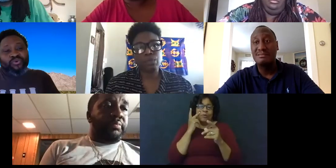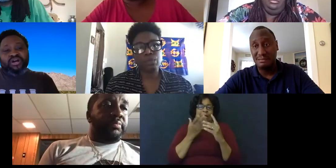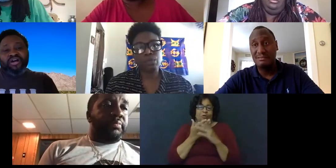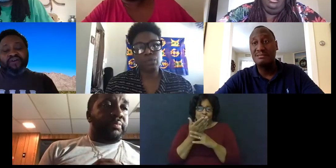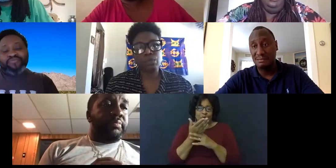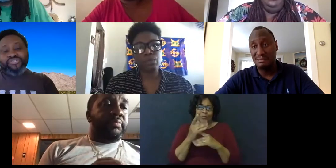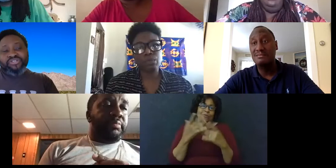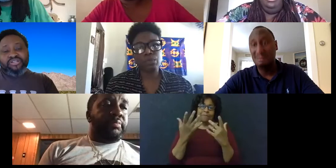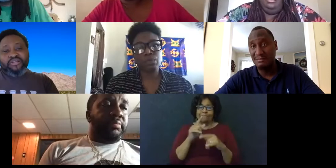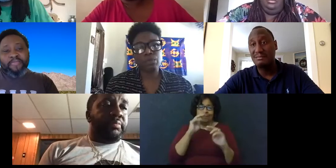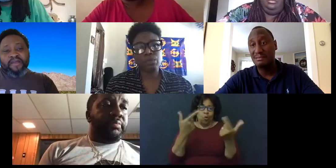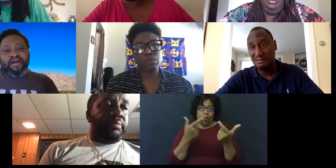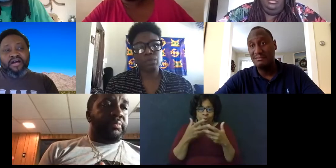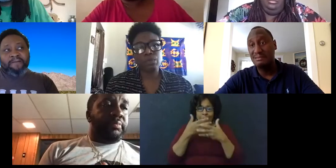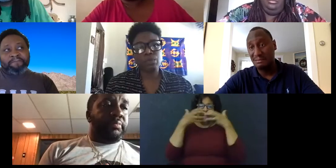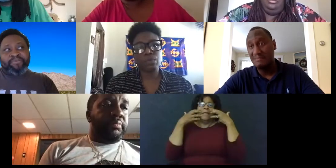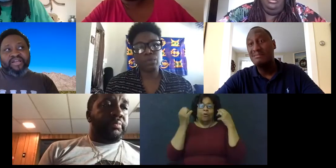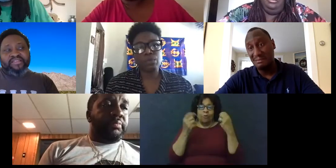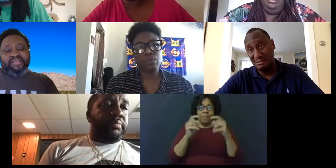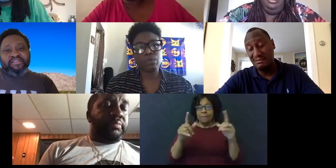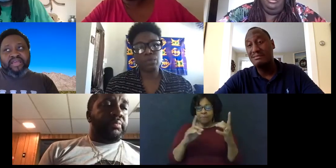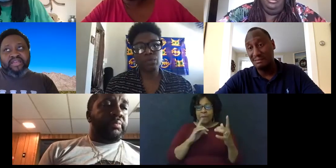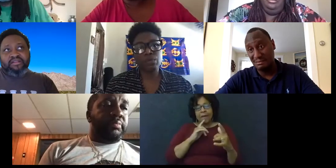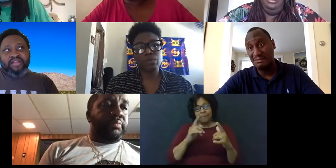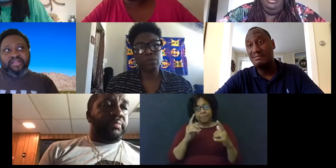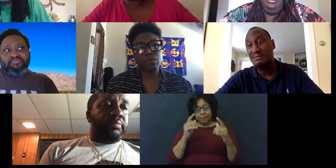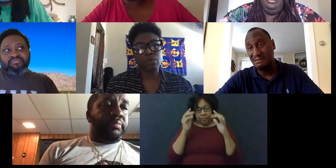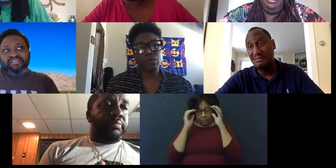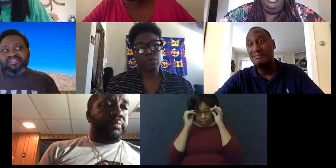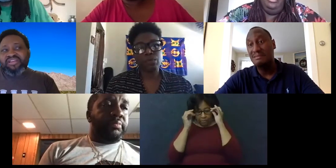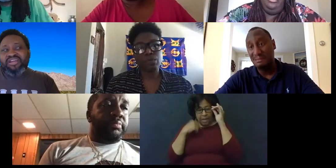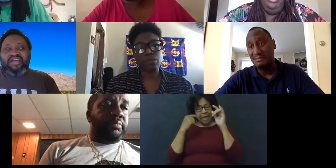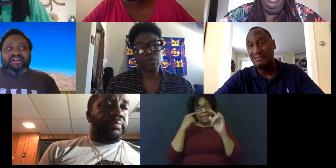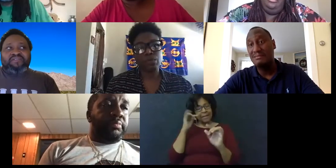through, unfortunately. But I think that, like,